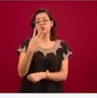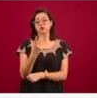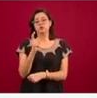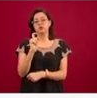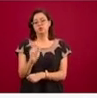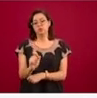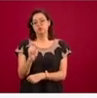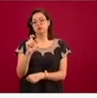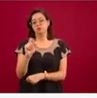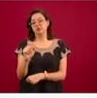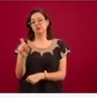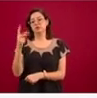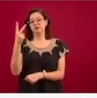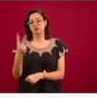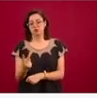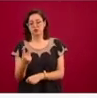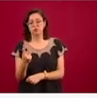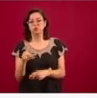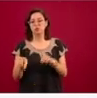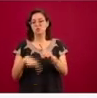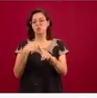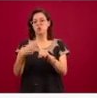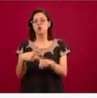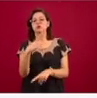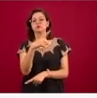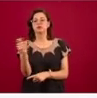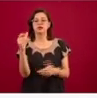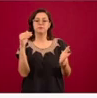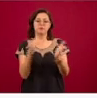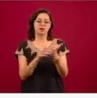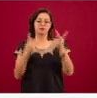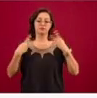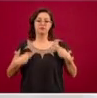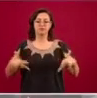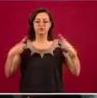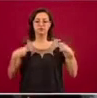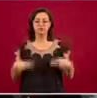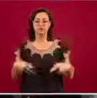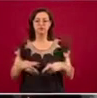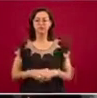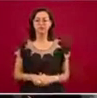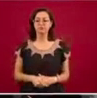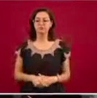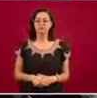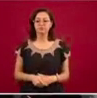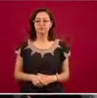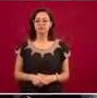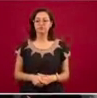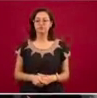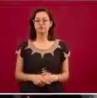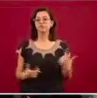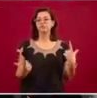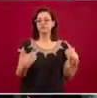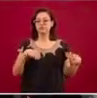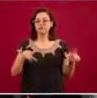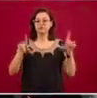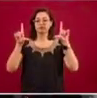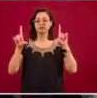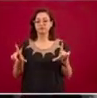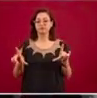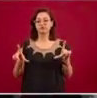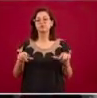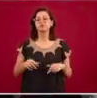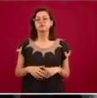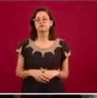And the average incidence rate of the whole country is 4.22 cases